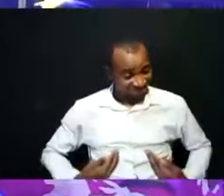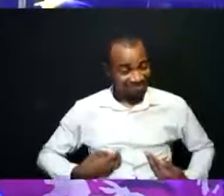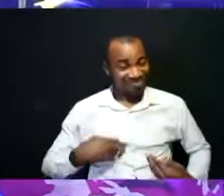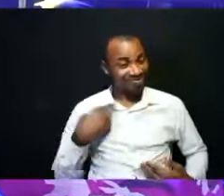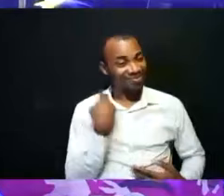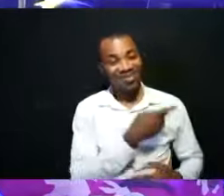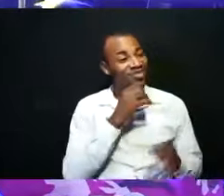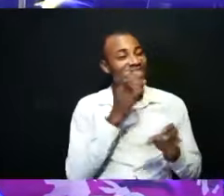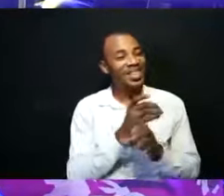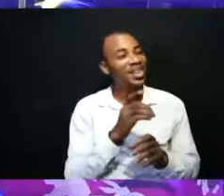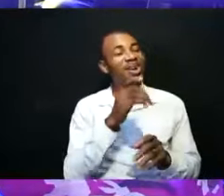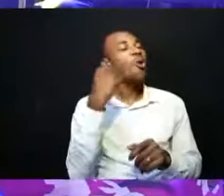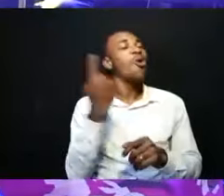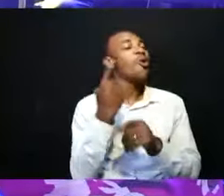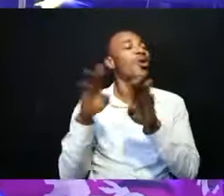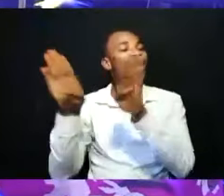And